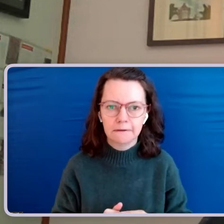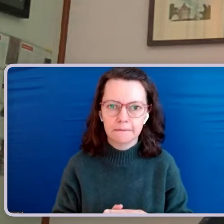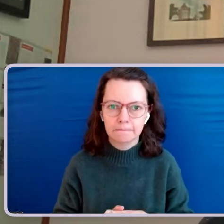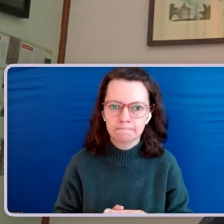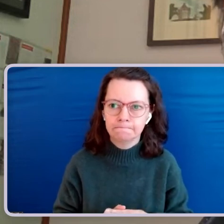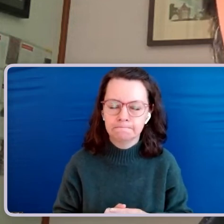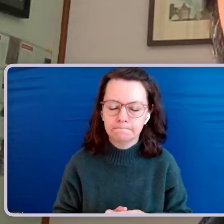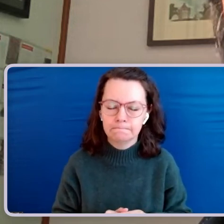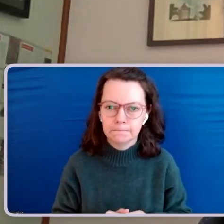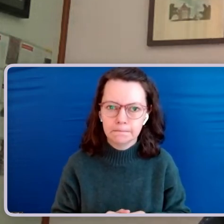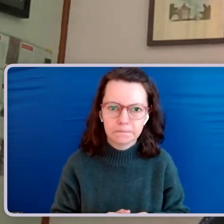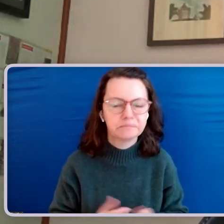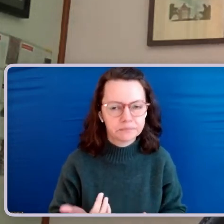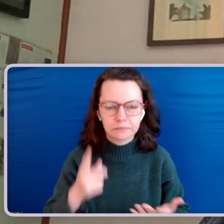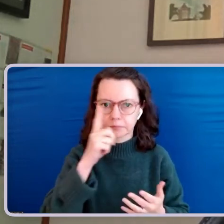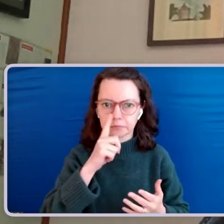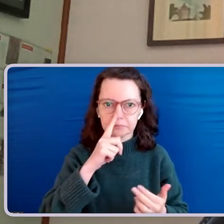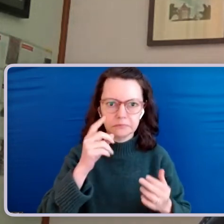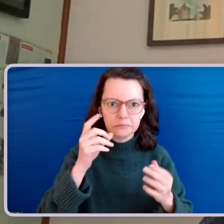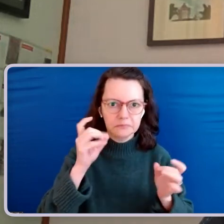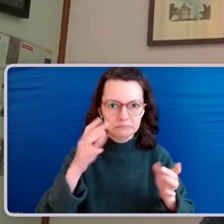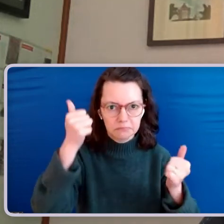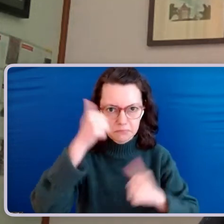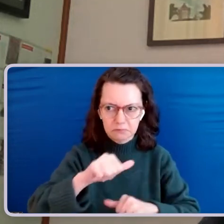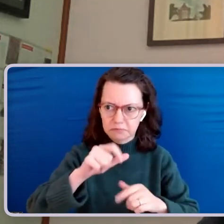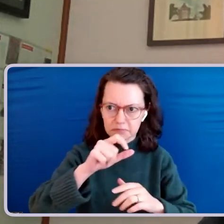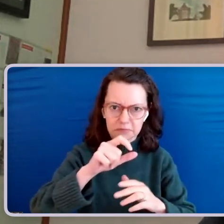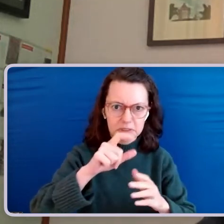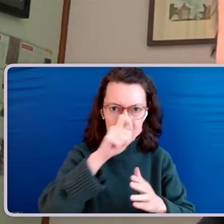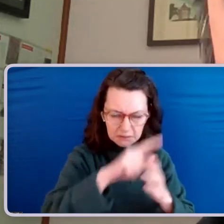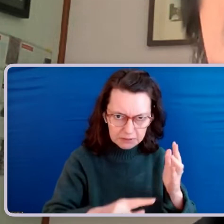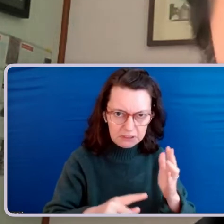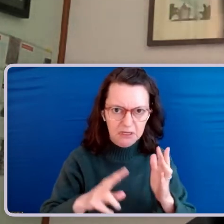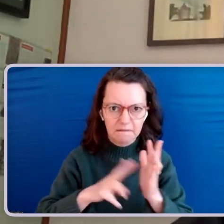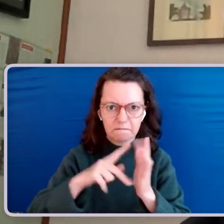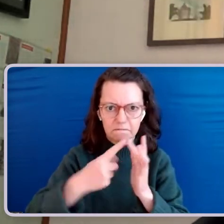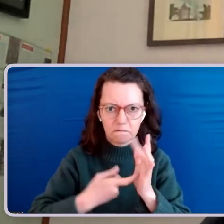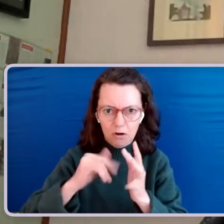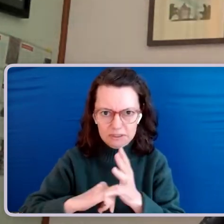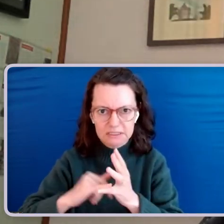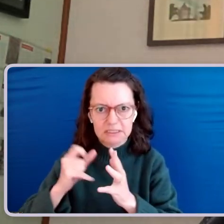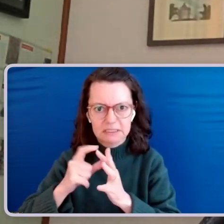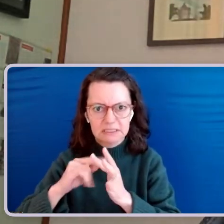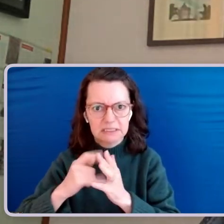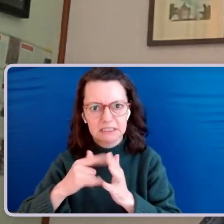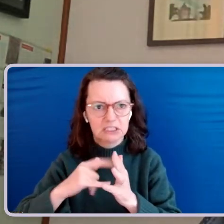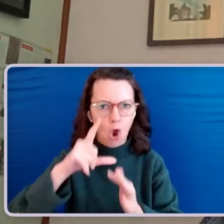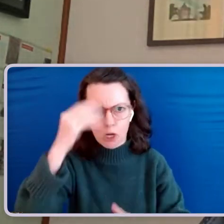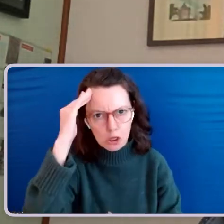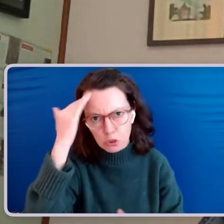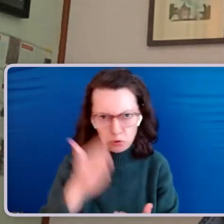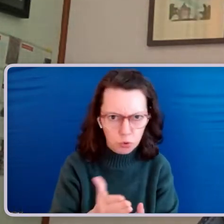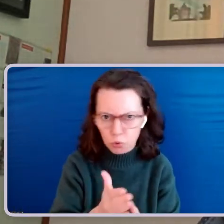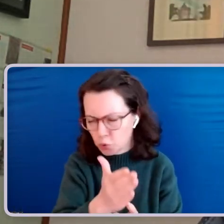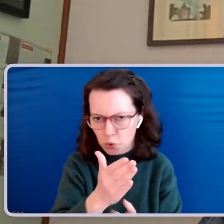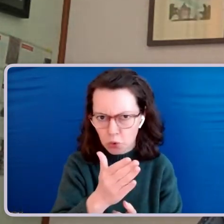we've learned to live with, and it's something that you can push through. And on a positive note, it